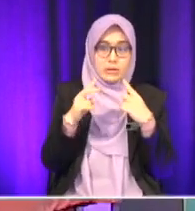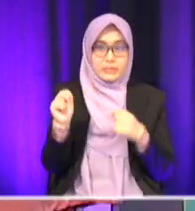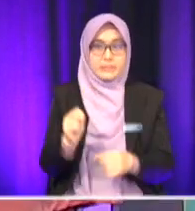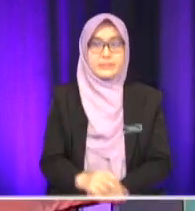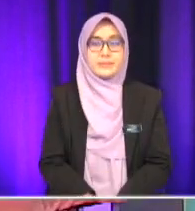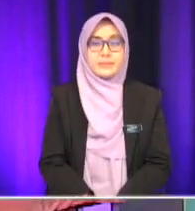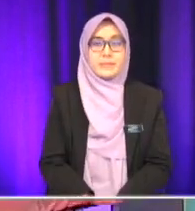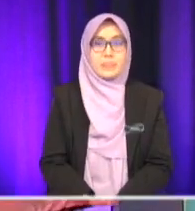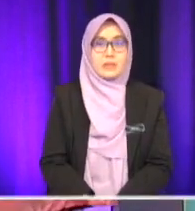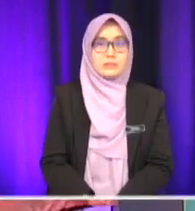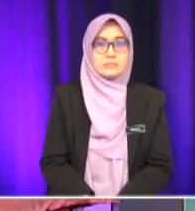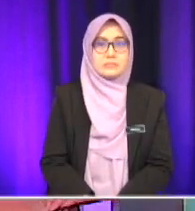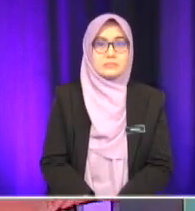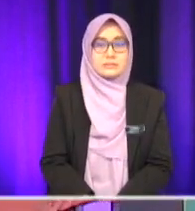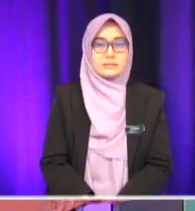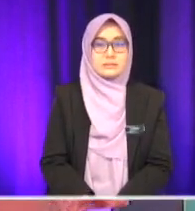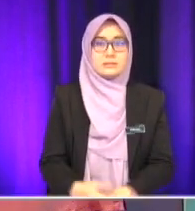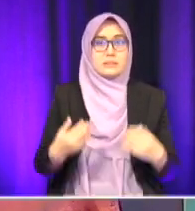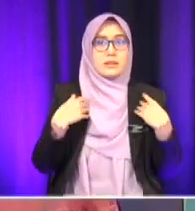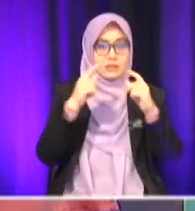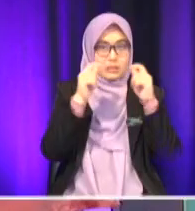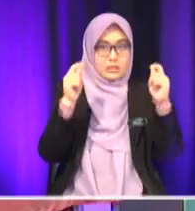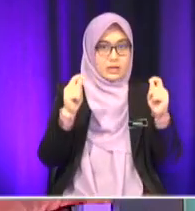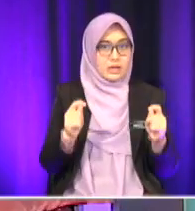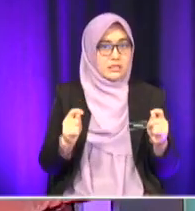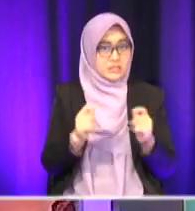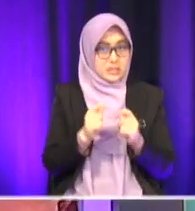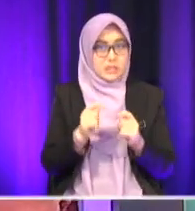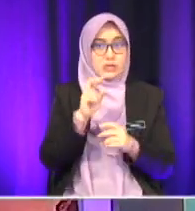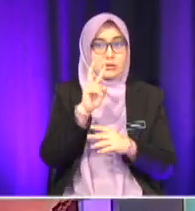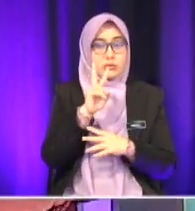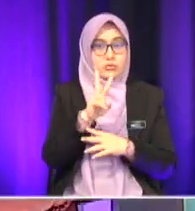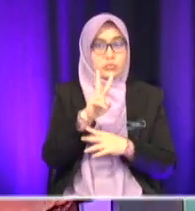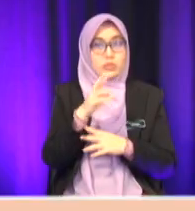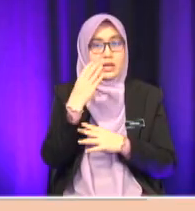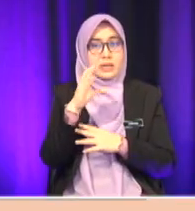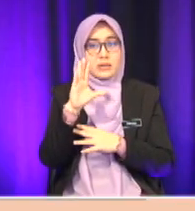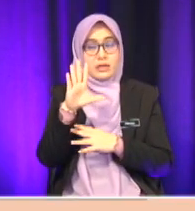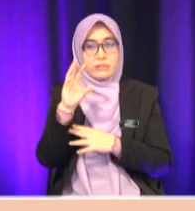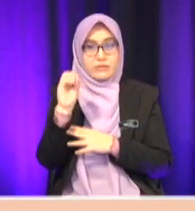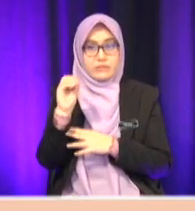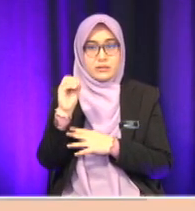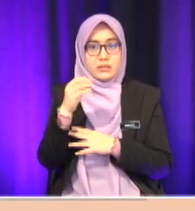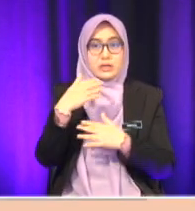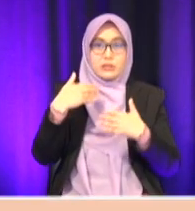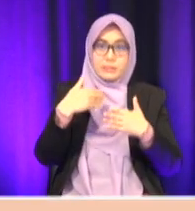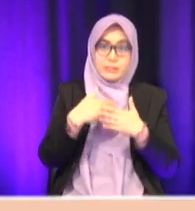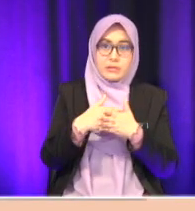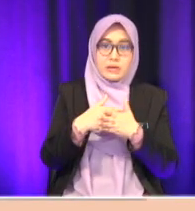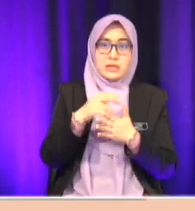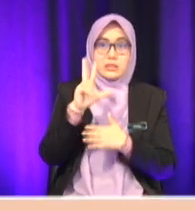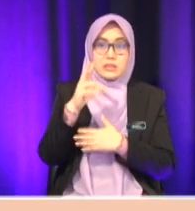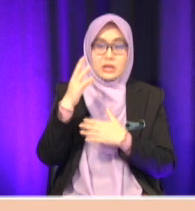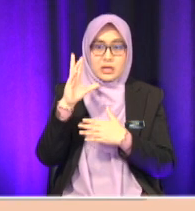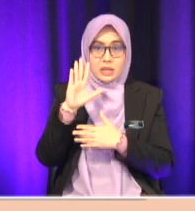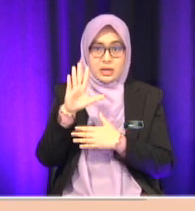about 250 to 300 words. Okay, and here from this text, 10 items